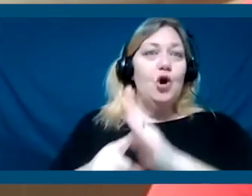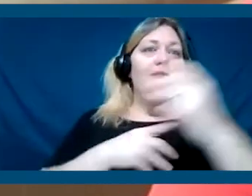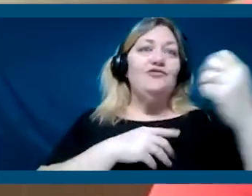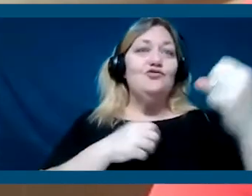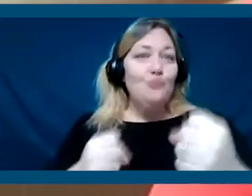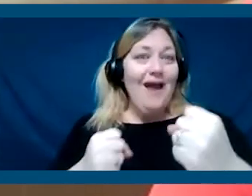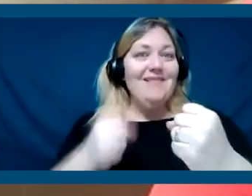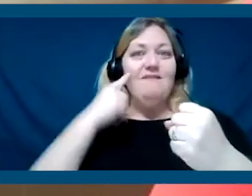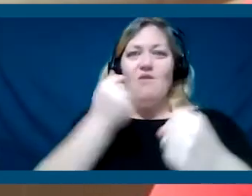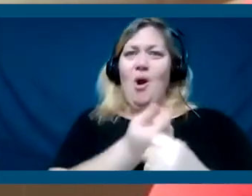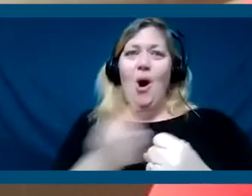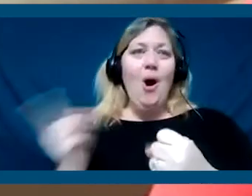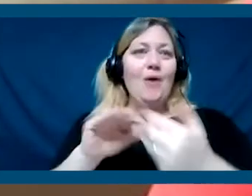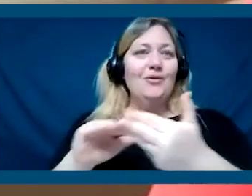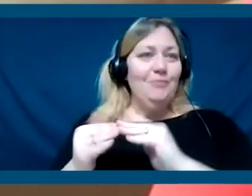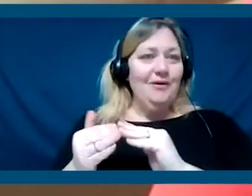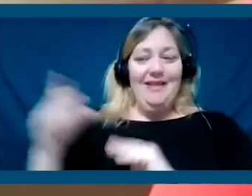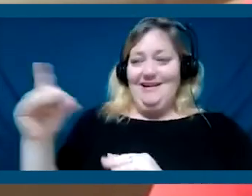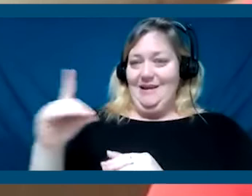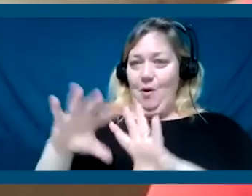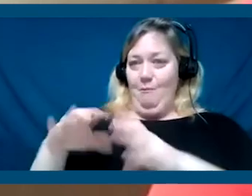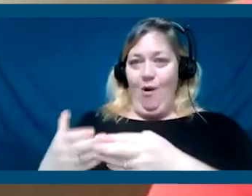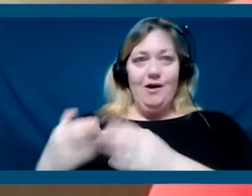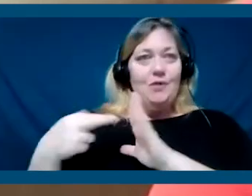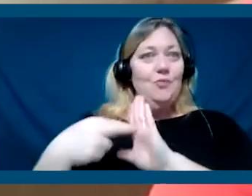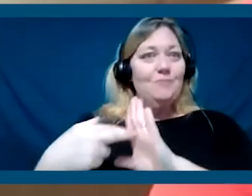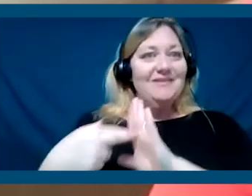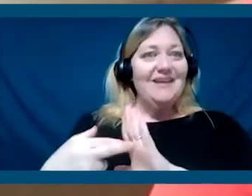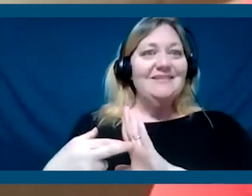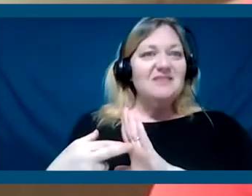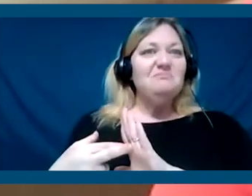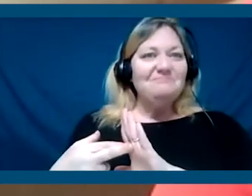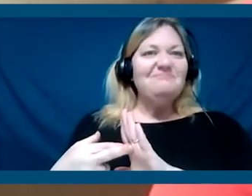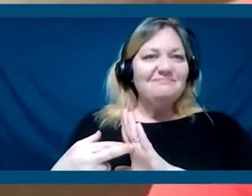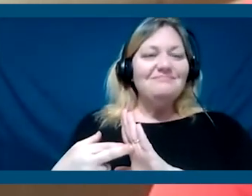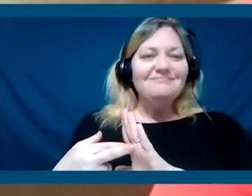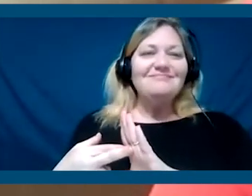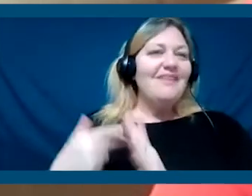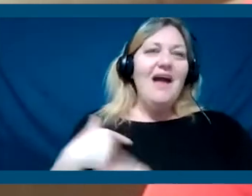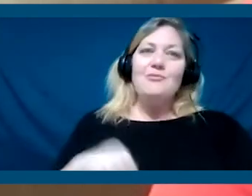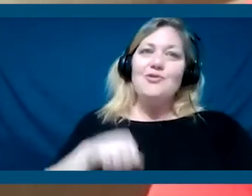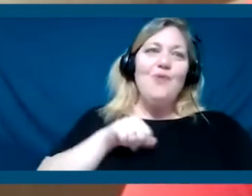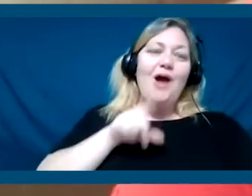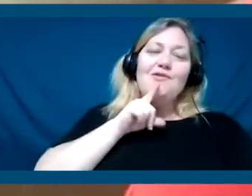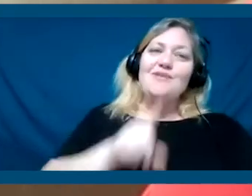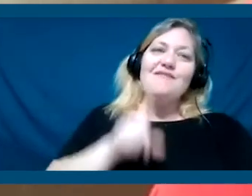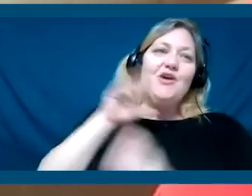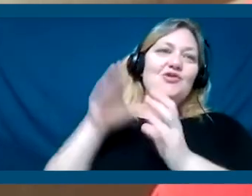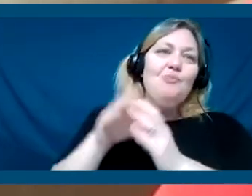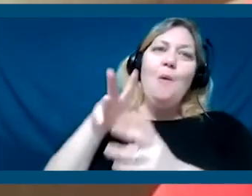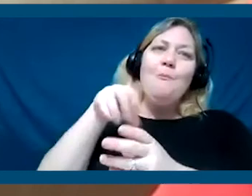for all the communities that the Democratic Party represents. And I'm just proud to be a very small